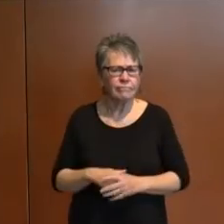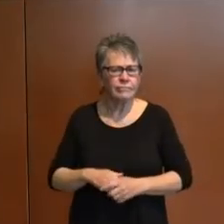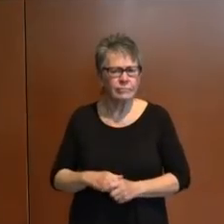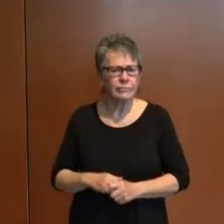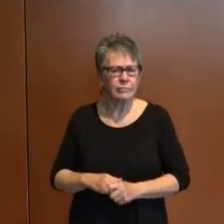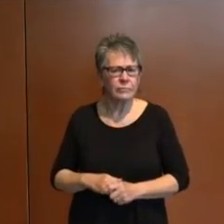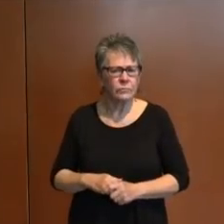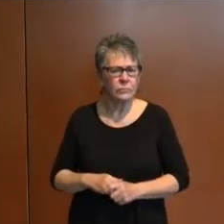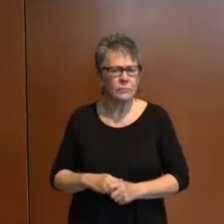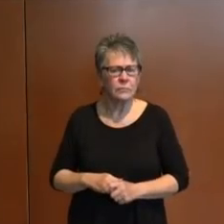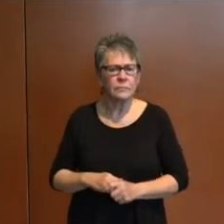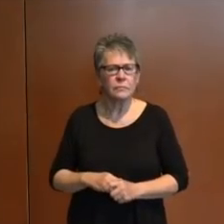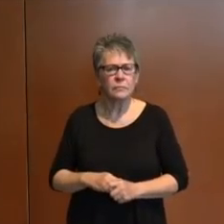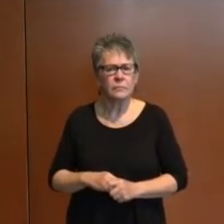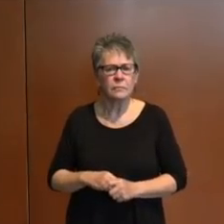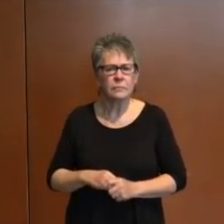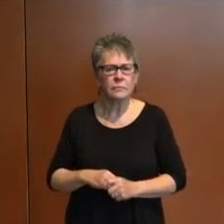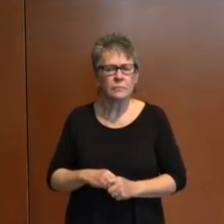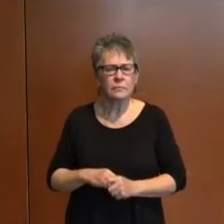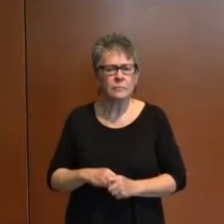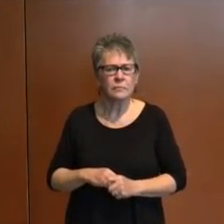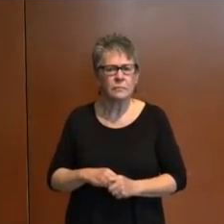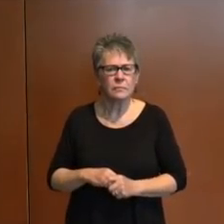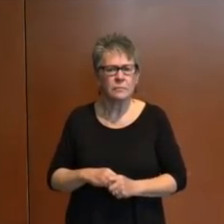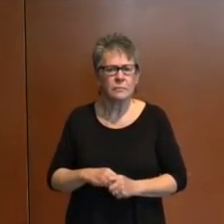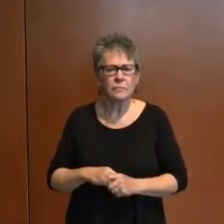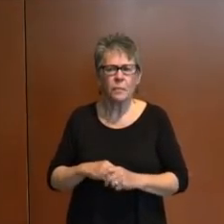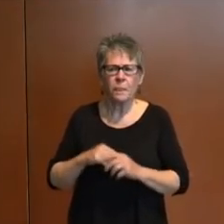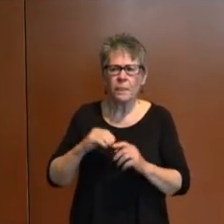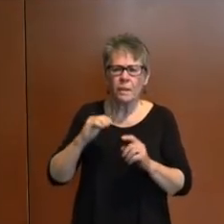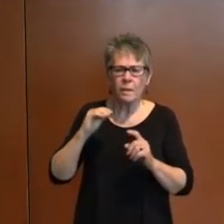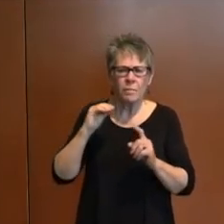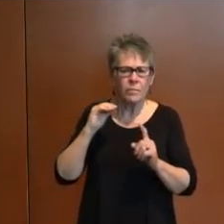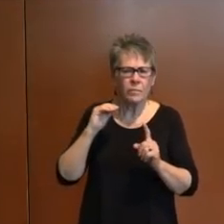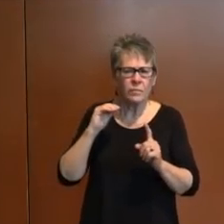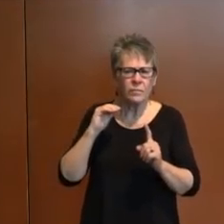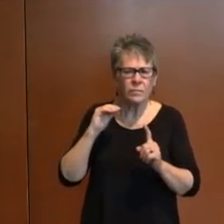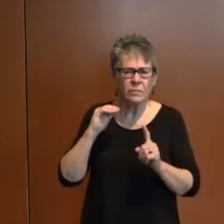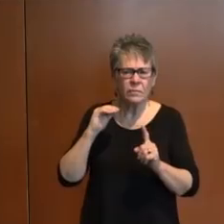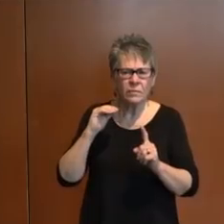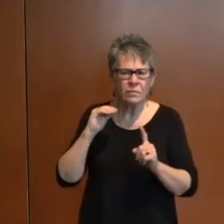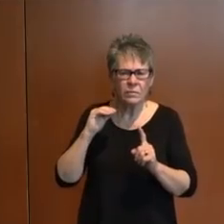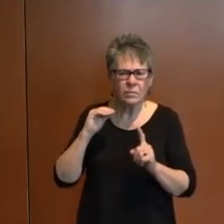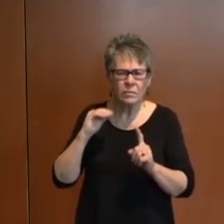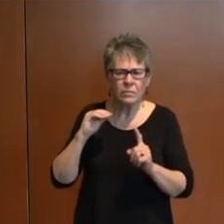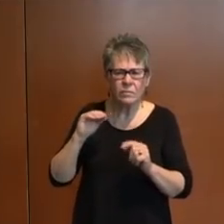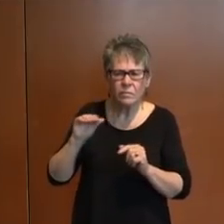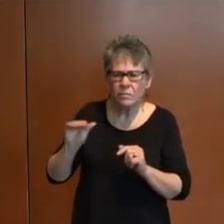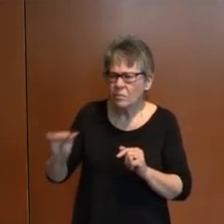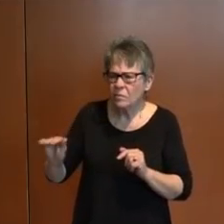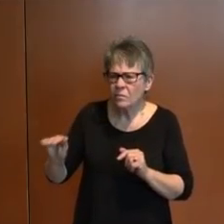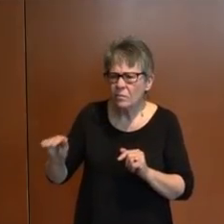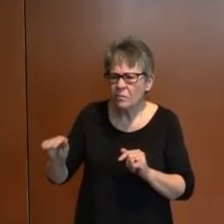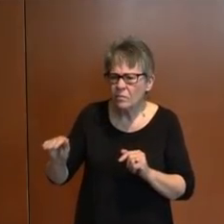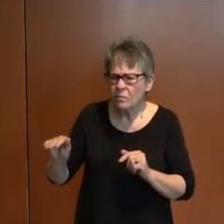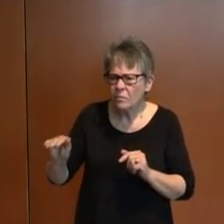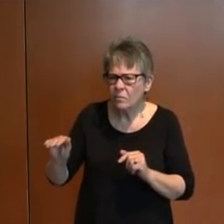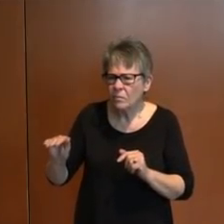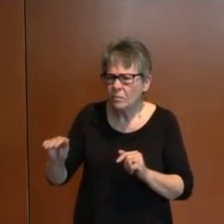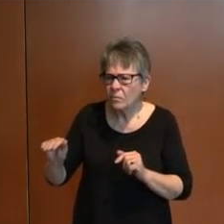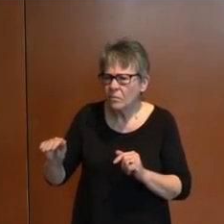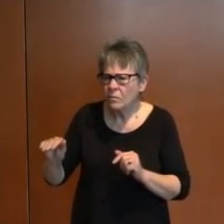us an update on the efforts, I think that you referred to it, or maybe the Governor did, as a call to action for retired nurses to come